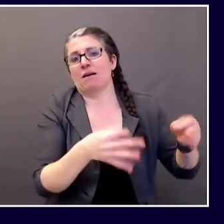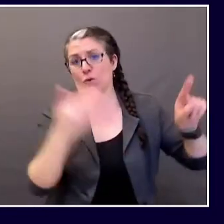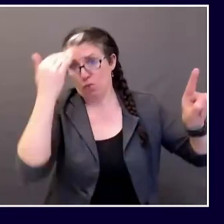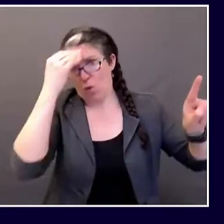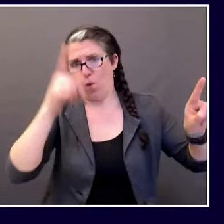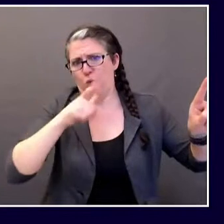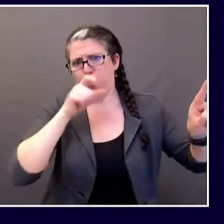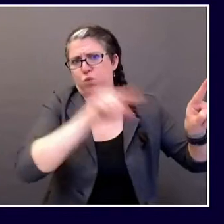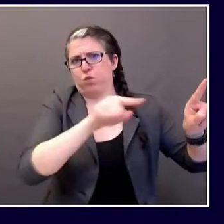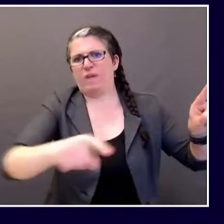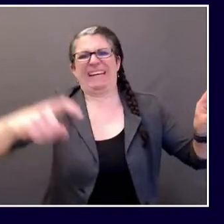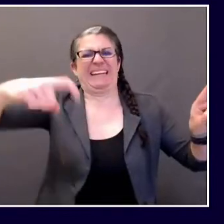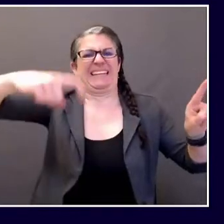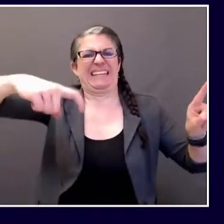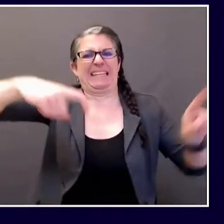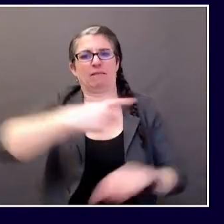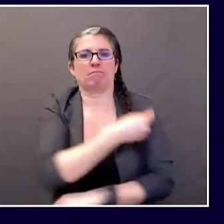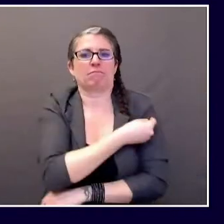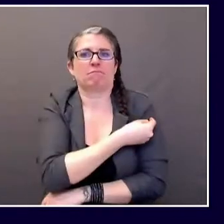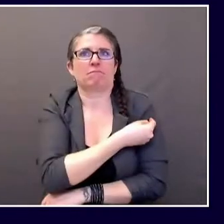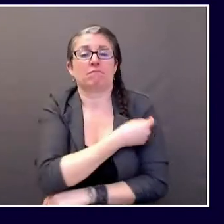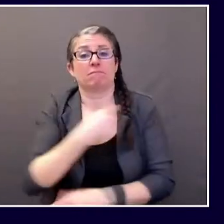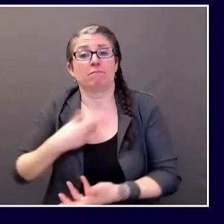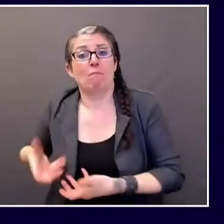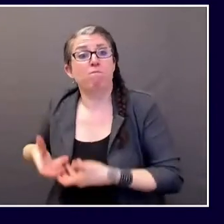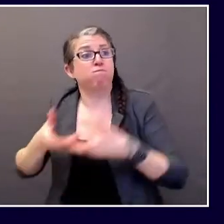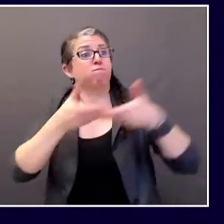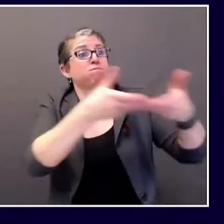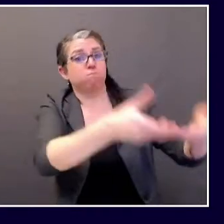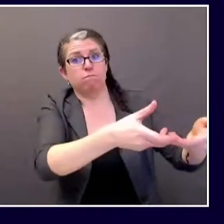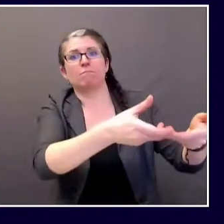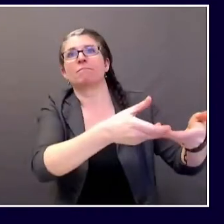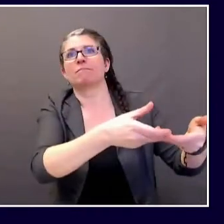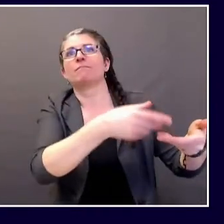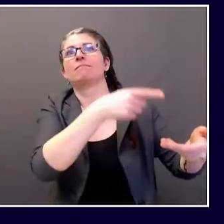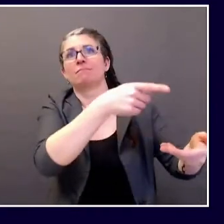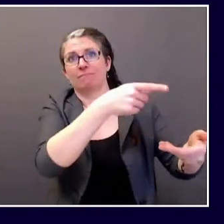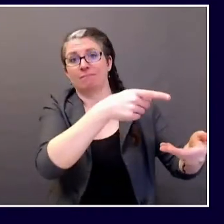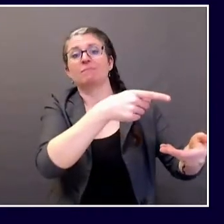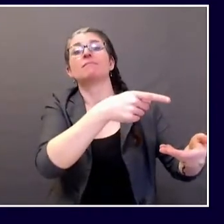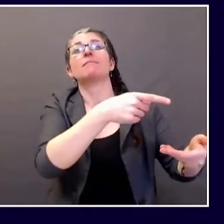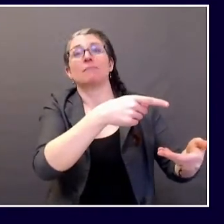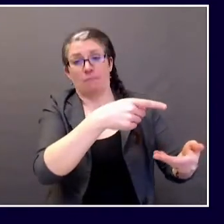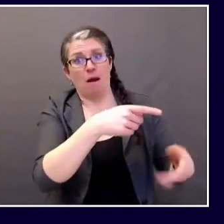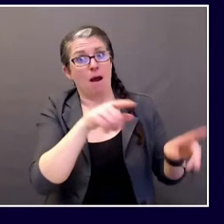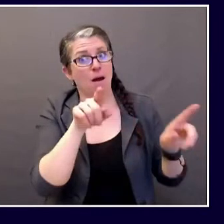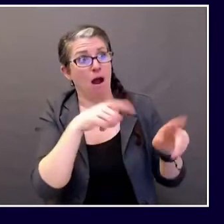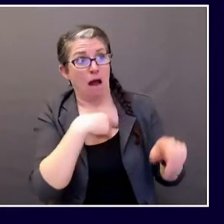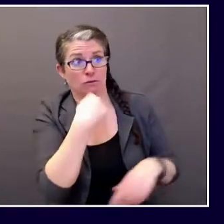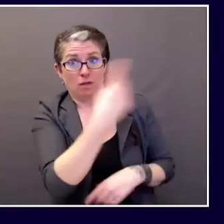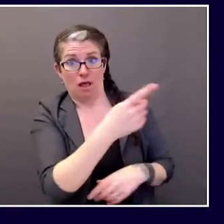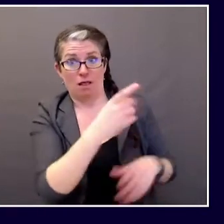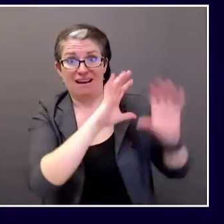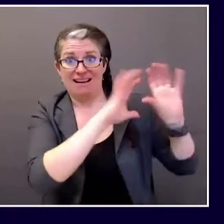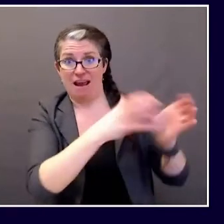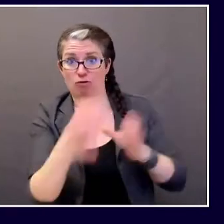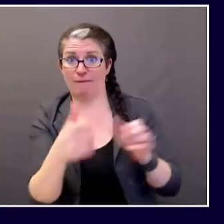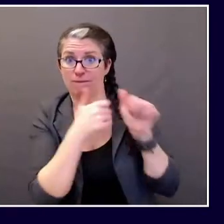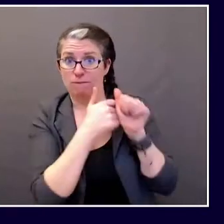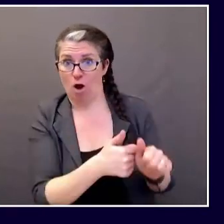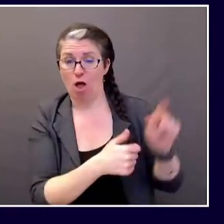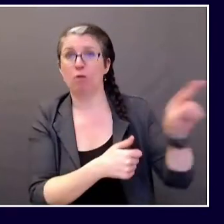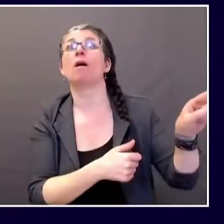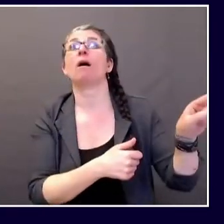folks within the categories that we've designated. So certain providers may say, for example, want to set aside or approach